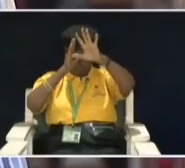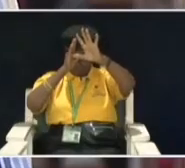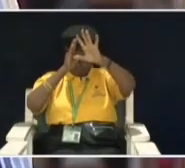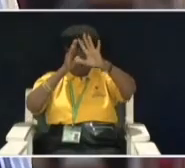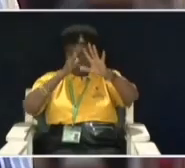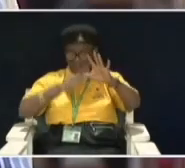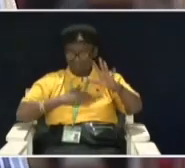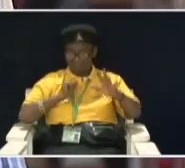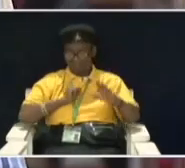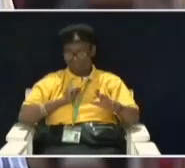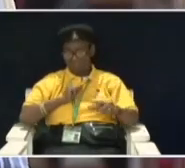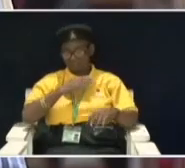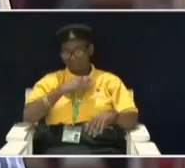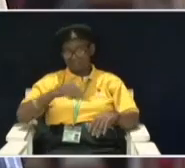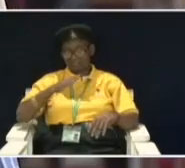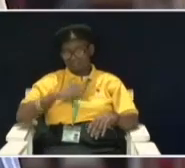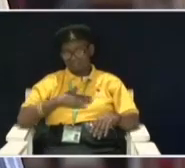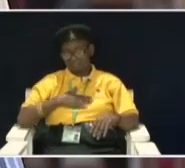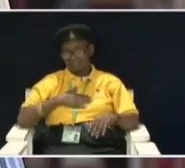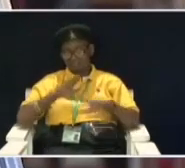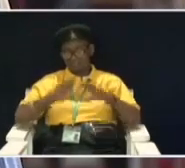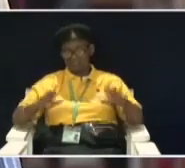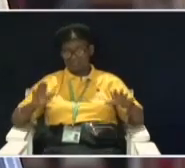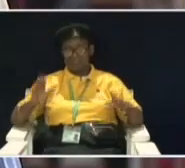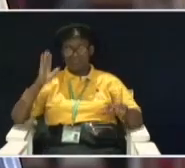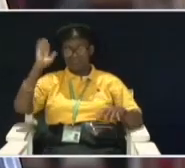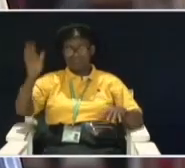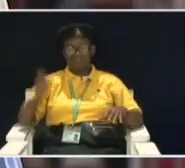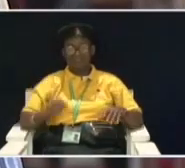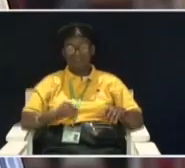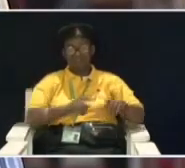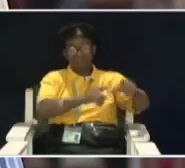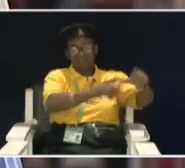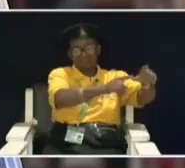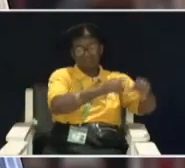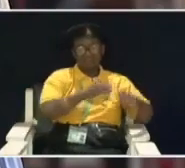myself and my children, we run into your name